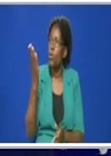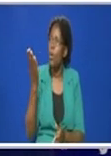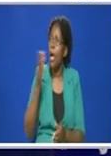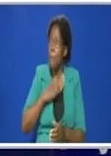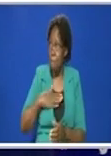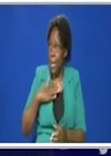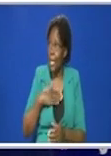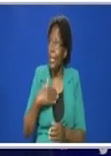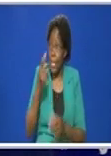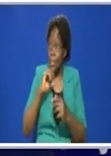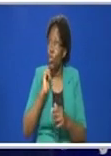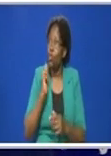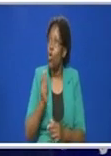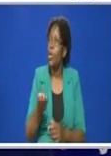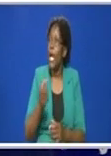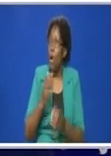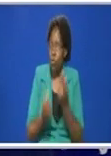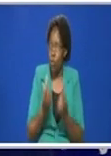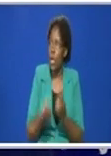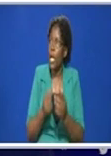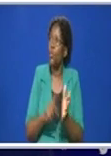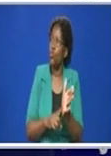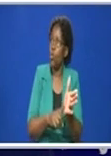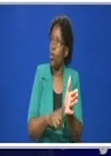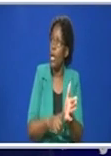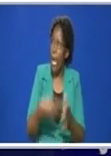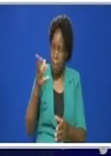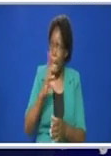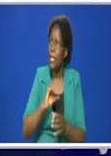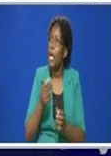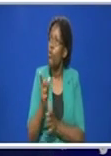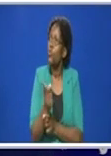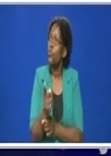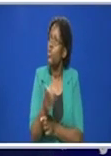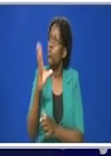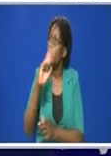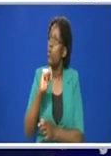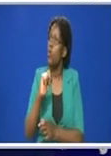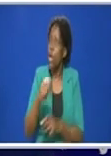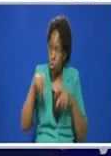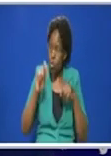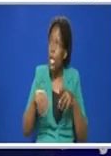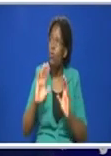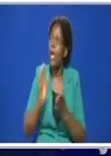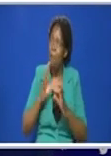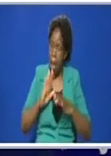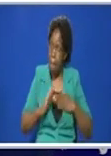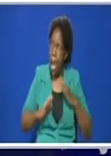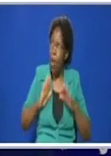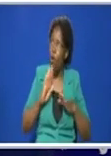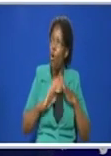This is not a cooking show. Wait, am I in the wrong studio? No. Today we have a biology